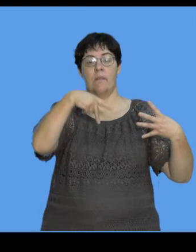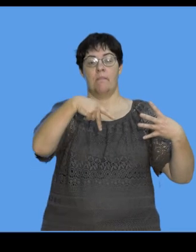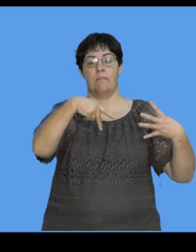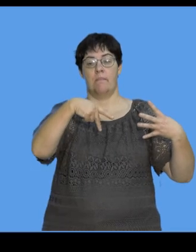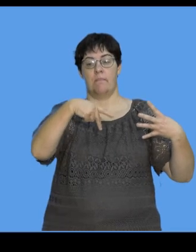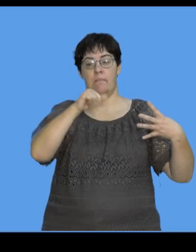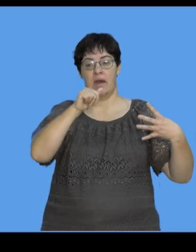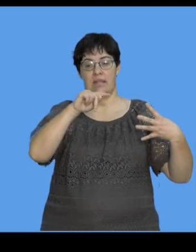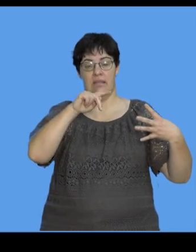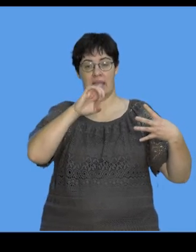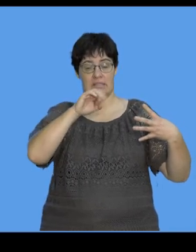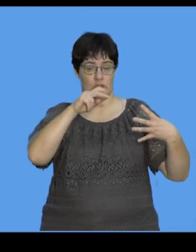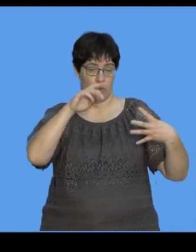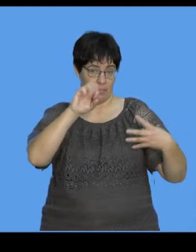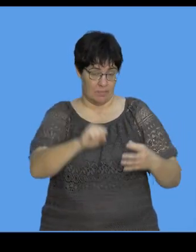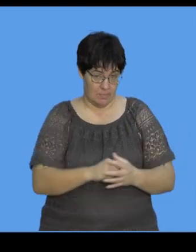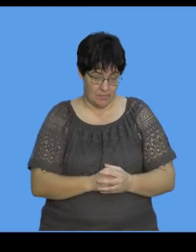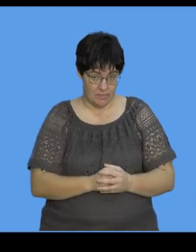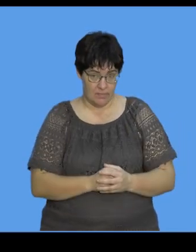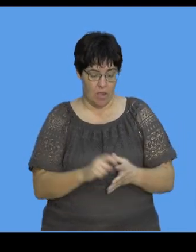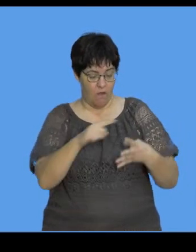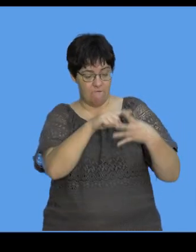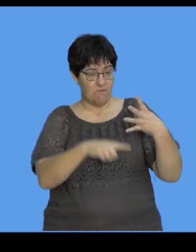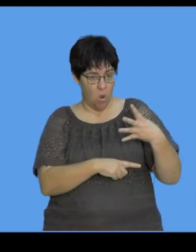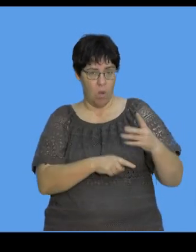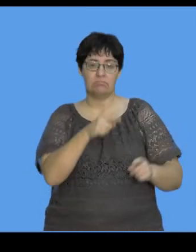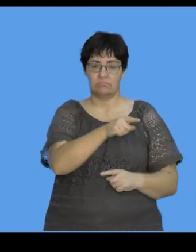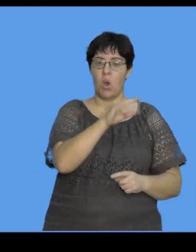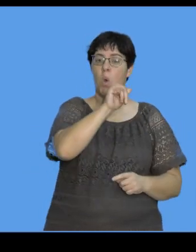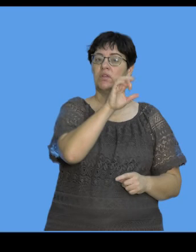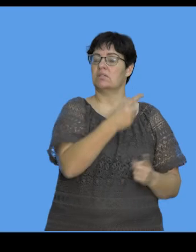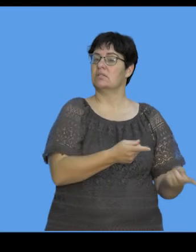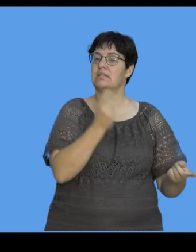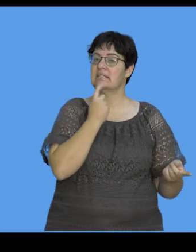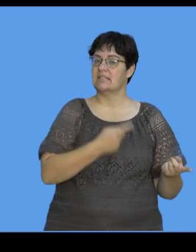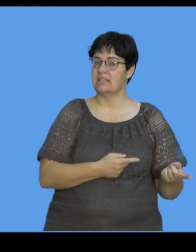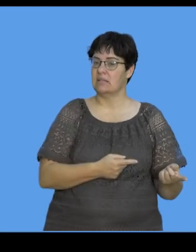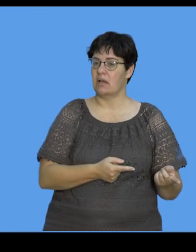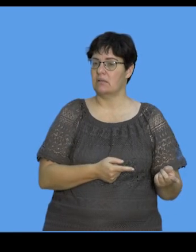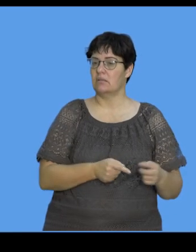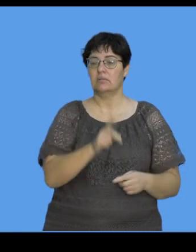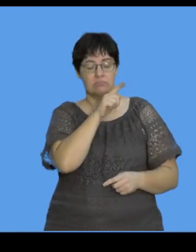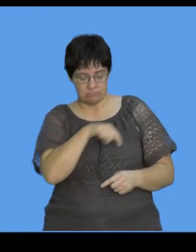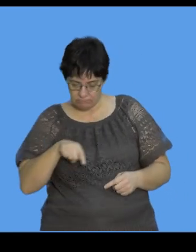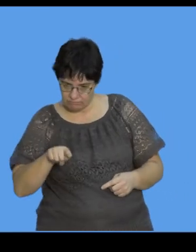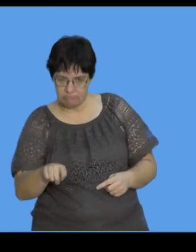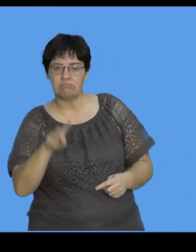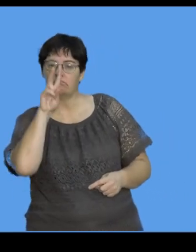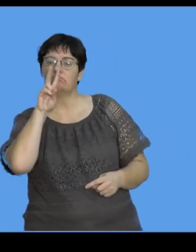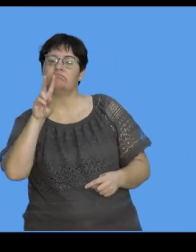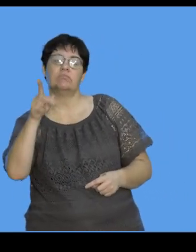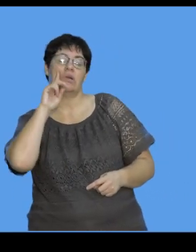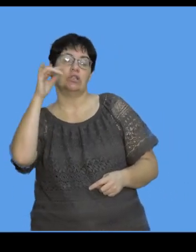Potassium, 4. And I found my 4 just on my oats, so easy. But just in case, what do? I go and